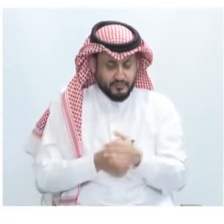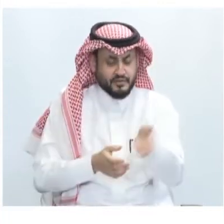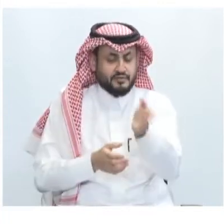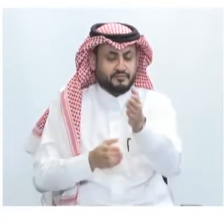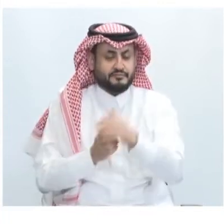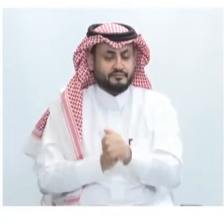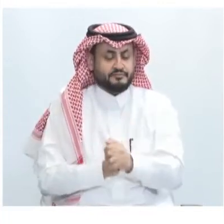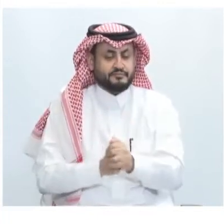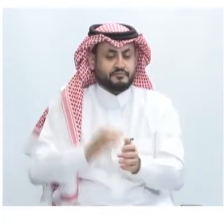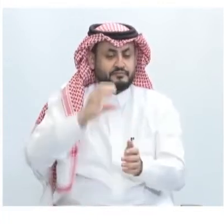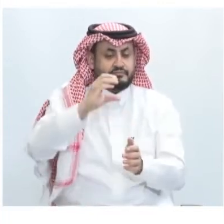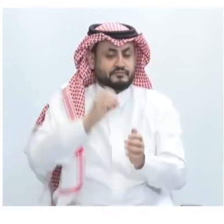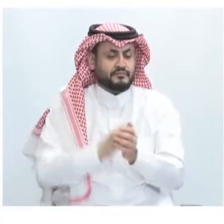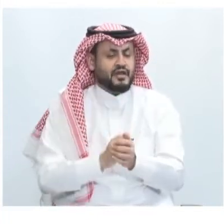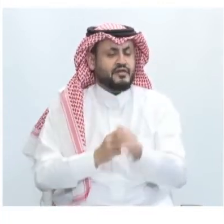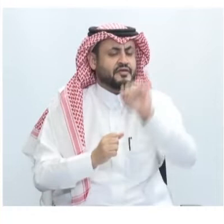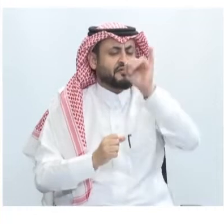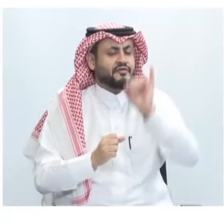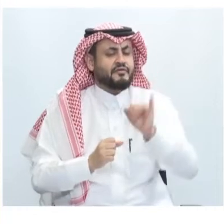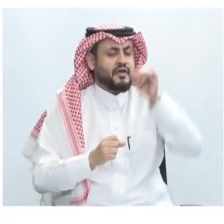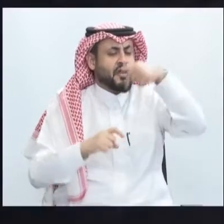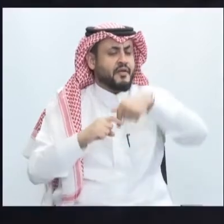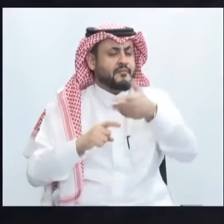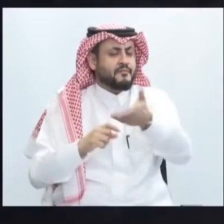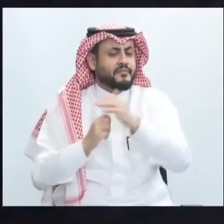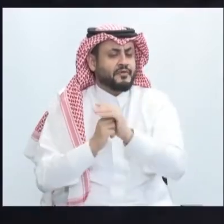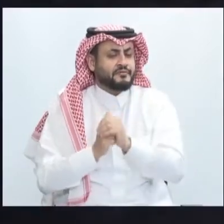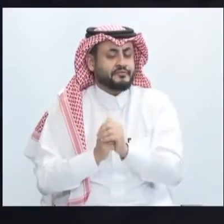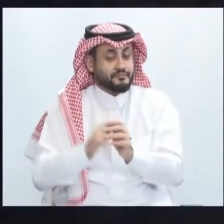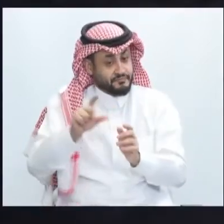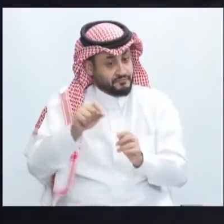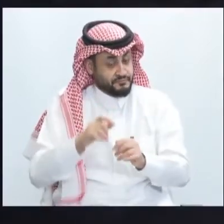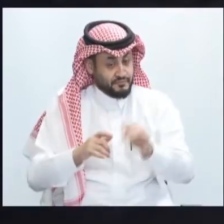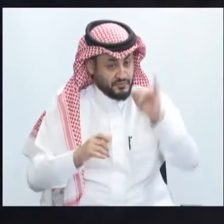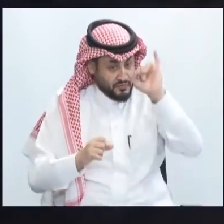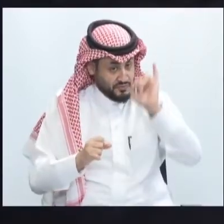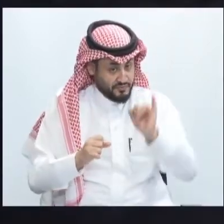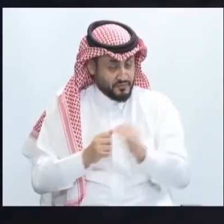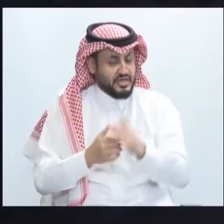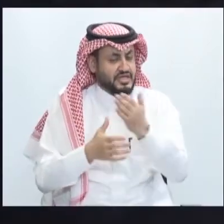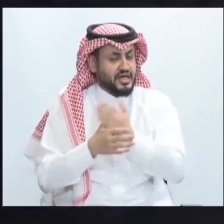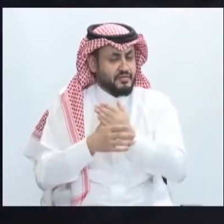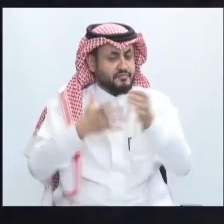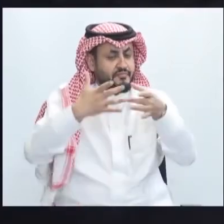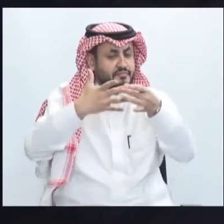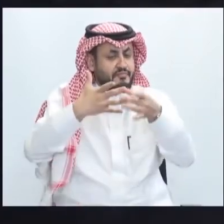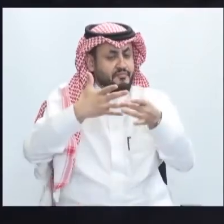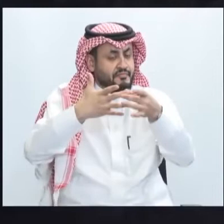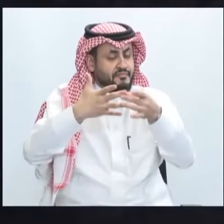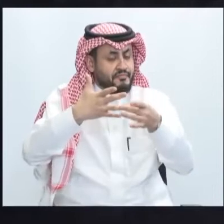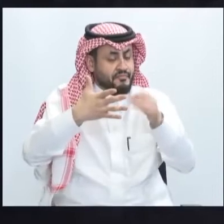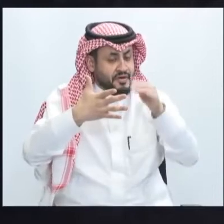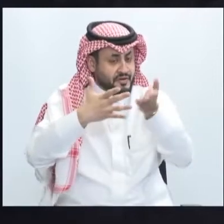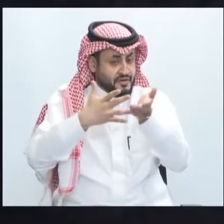tell me the letter C? Is it short, tall, or tail? It is short. Excellent. So why? Because we have the